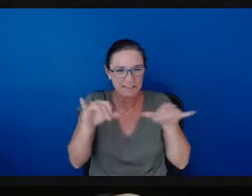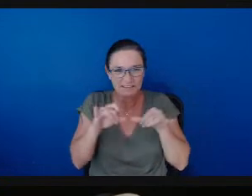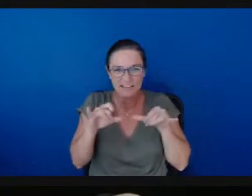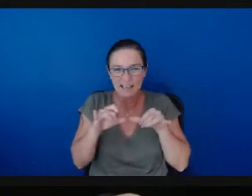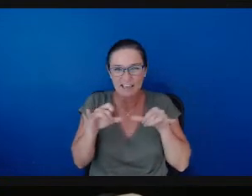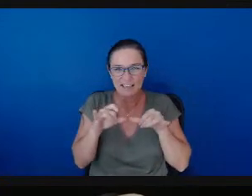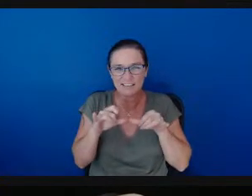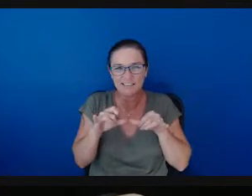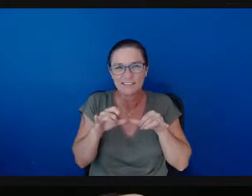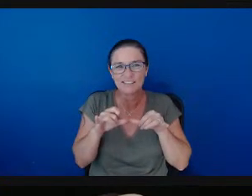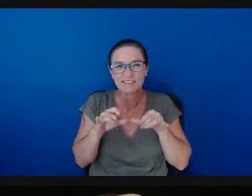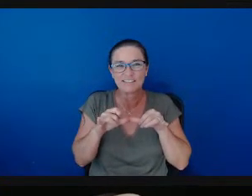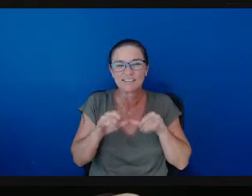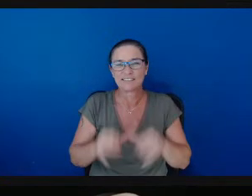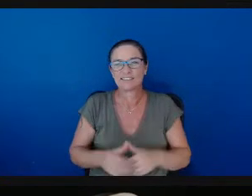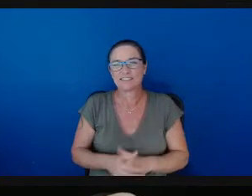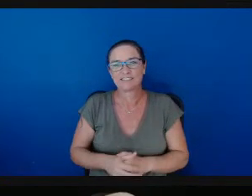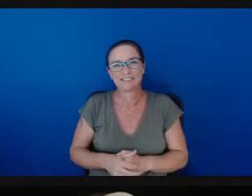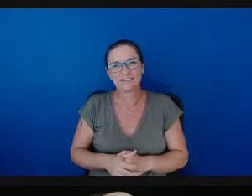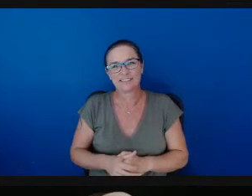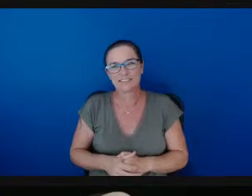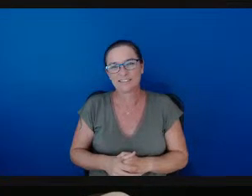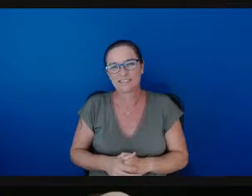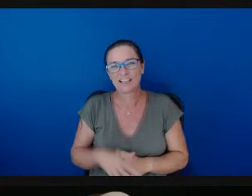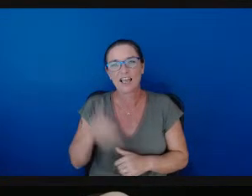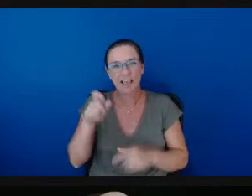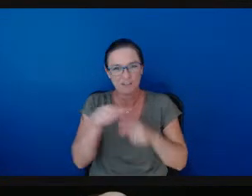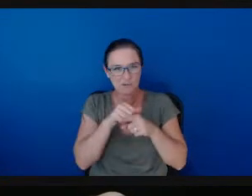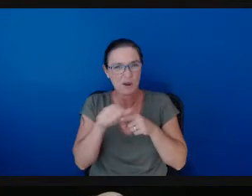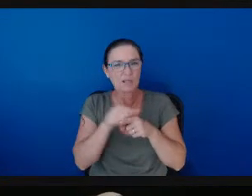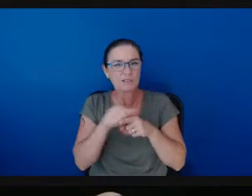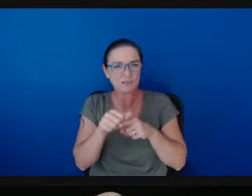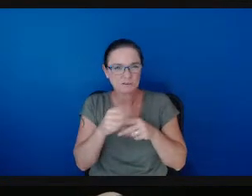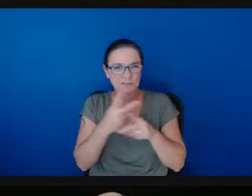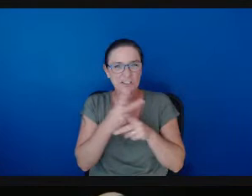to get at a little later.